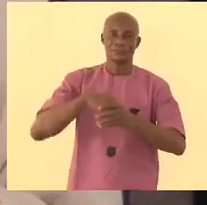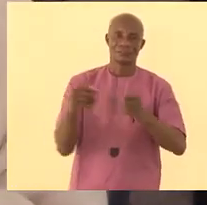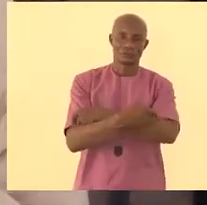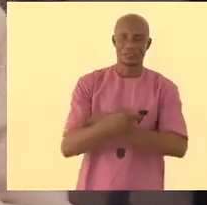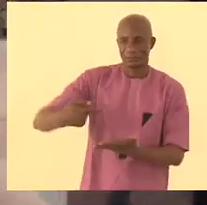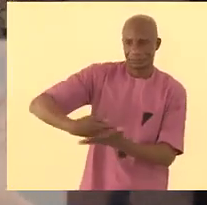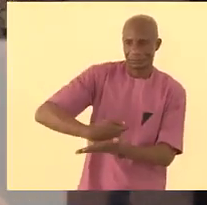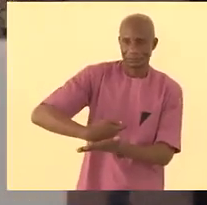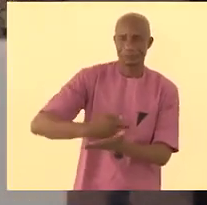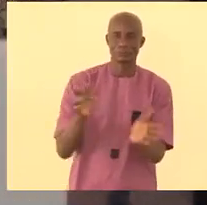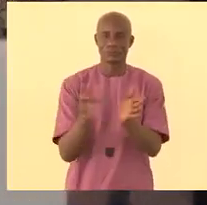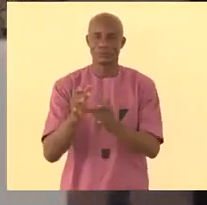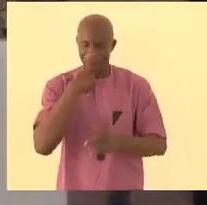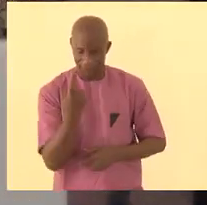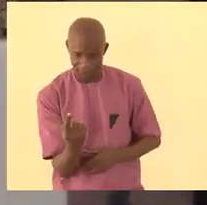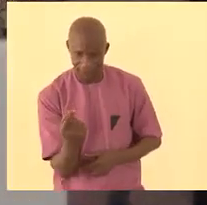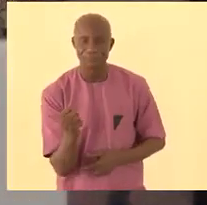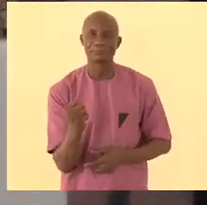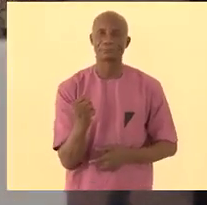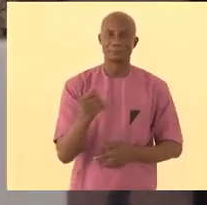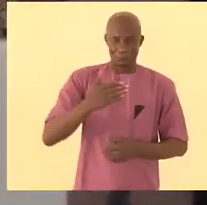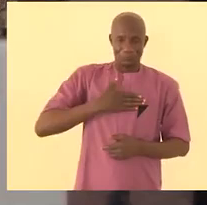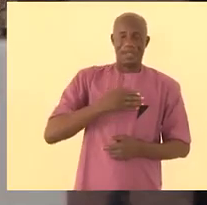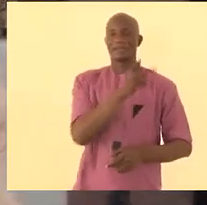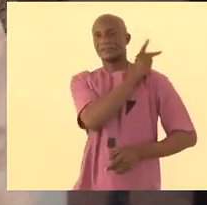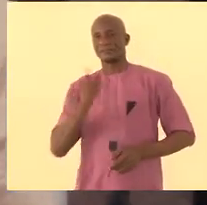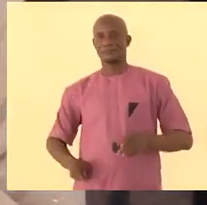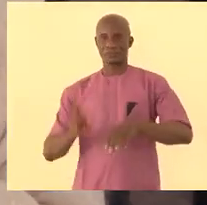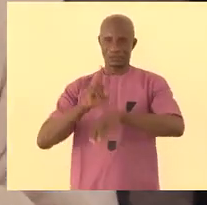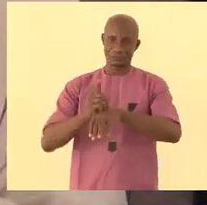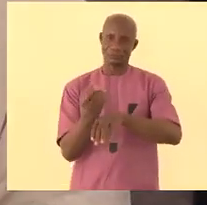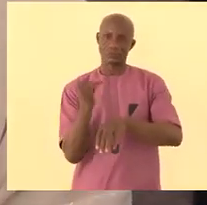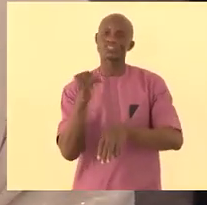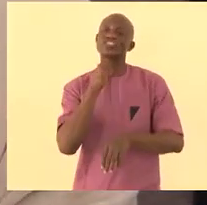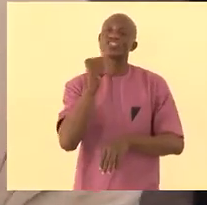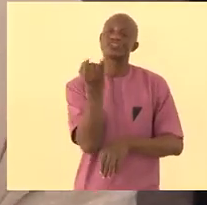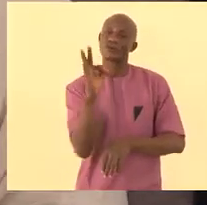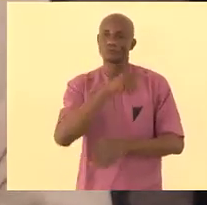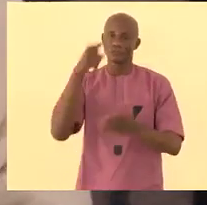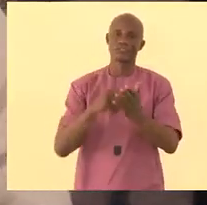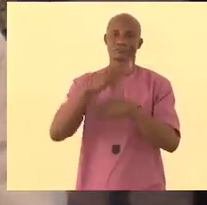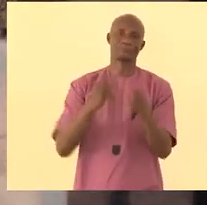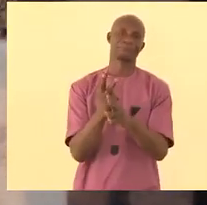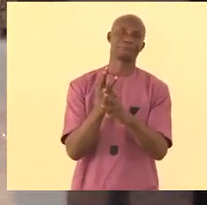In today's gospel, Jesus says, my kingdom is not of this world.